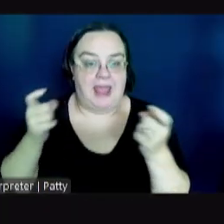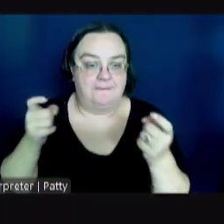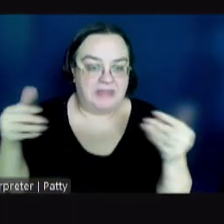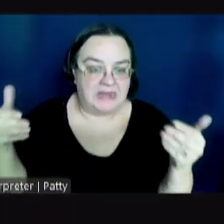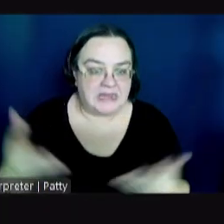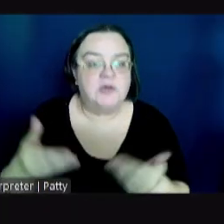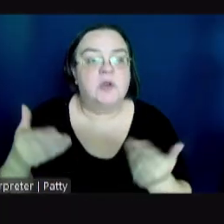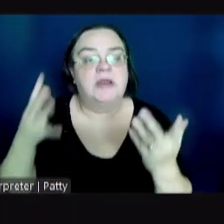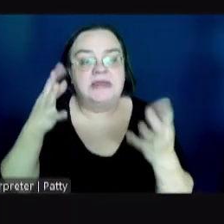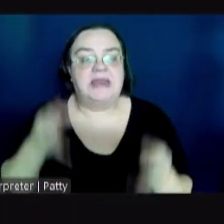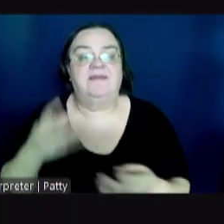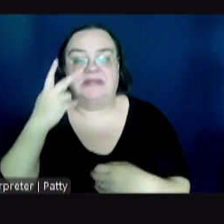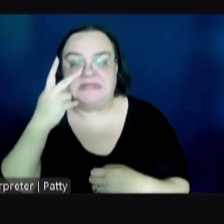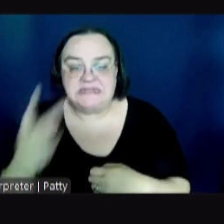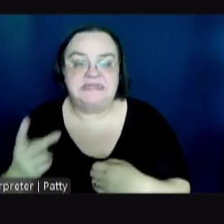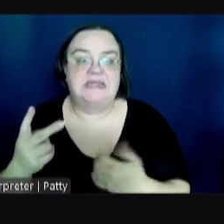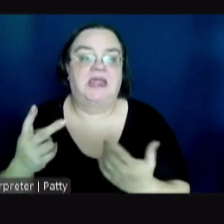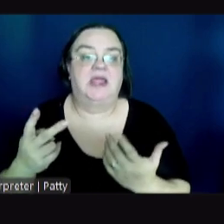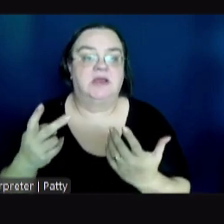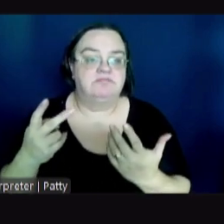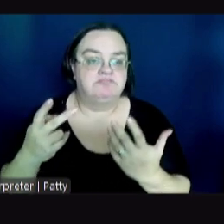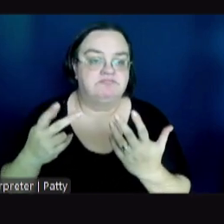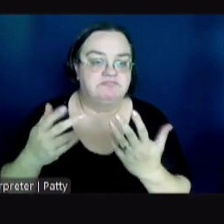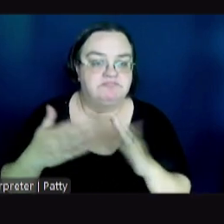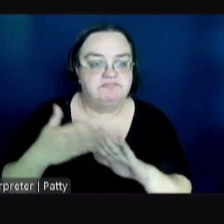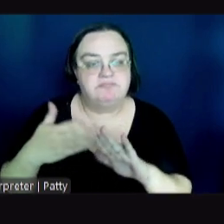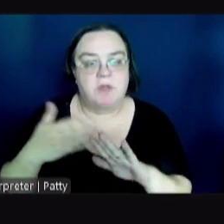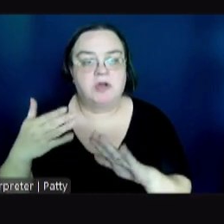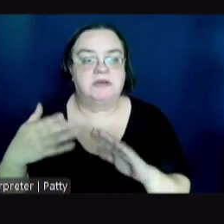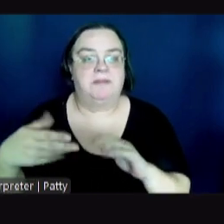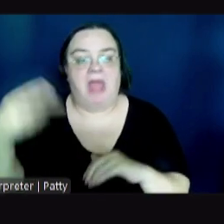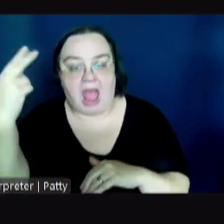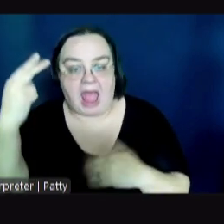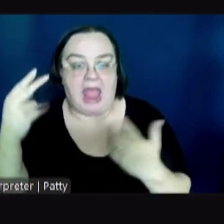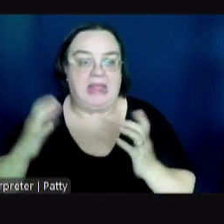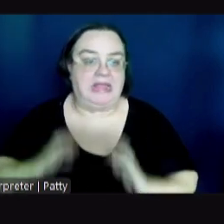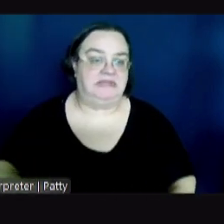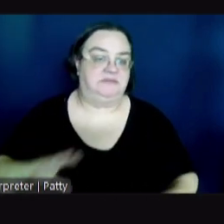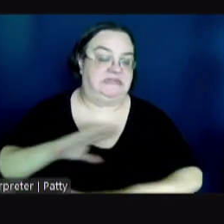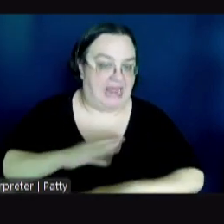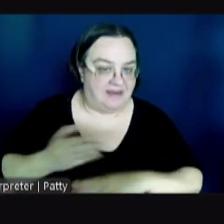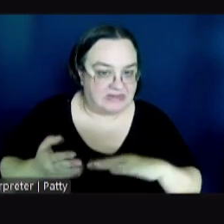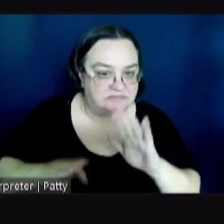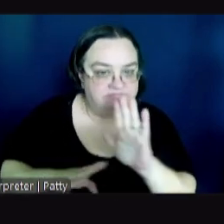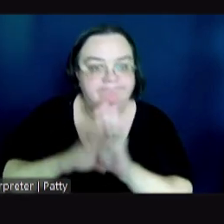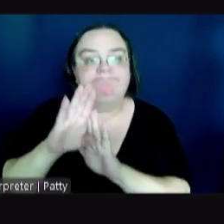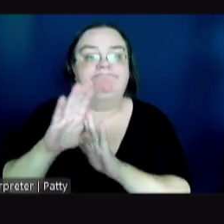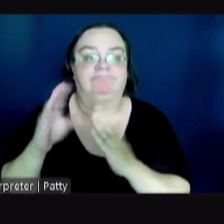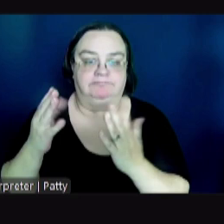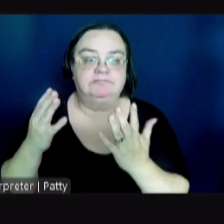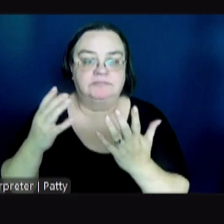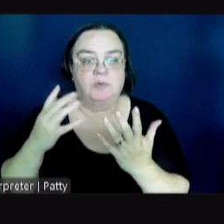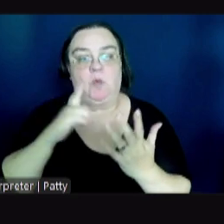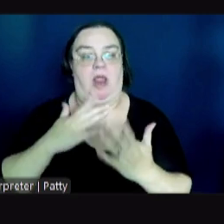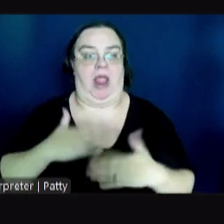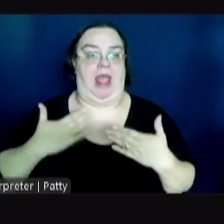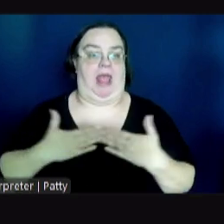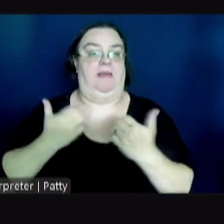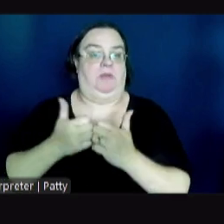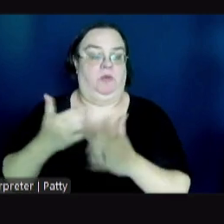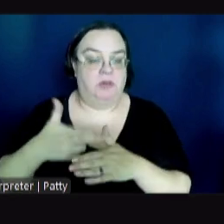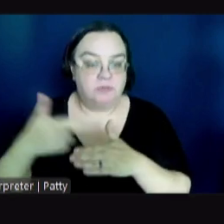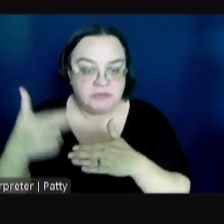highs and customer satisfaction increases. So very pleased with the results of fare enforcement